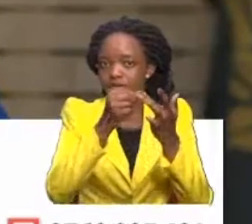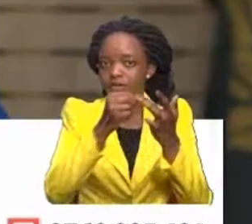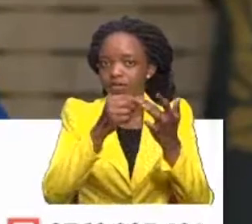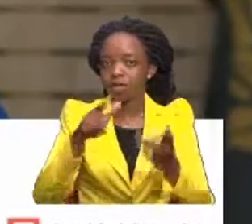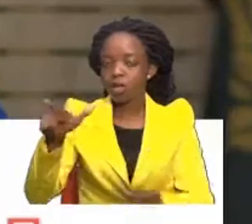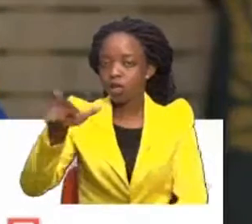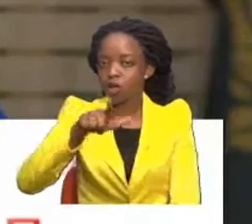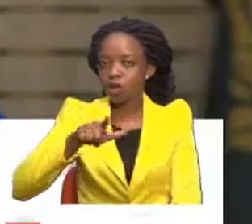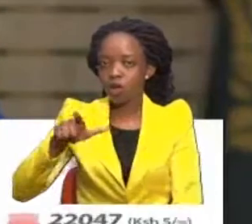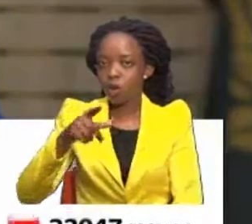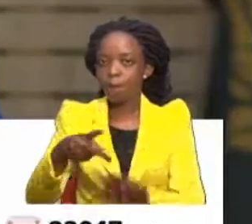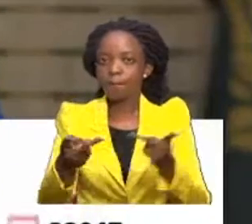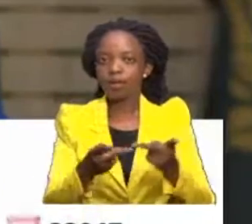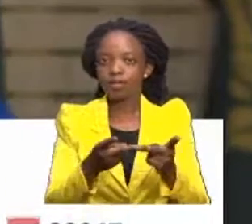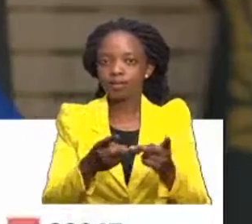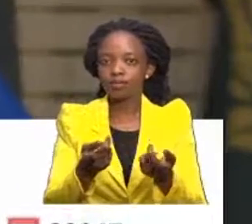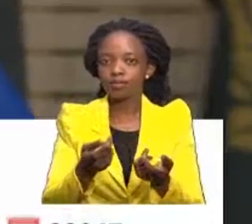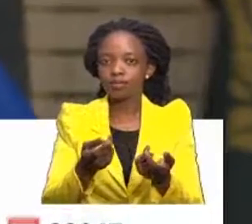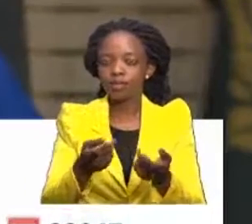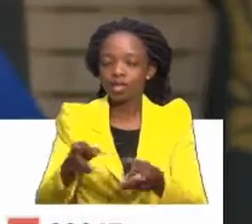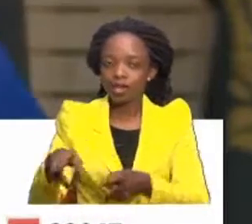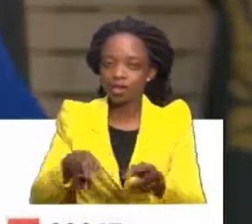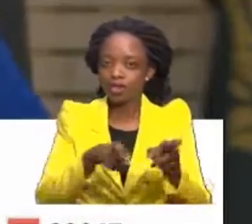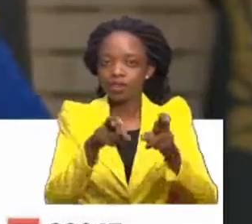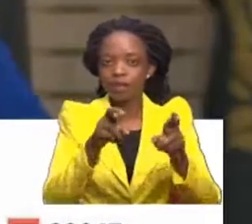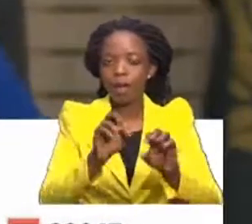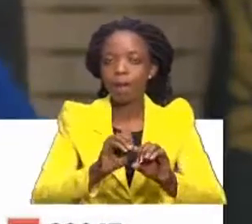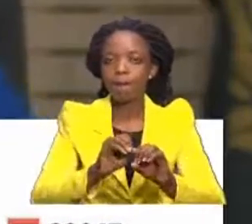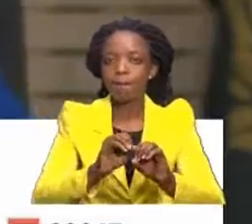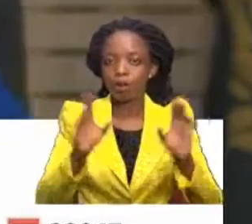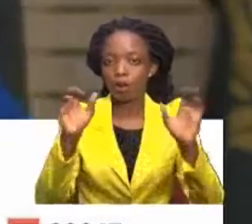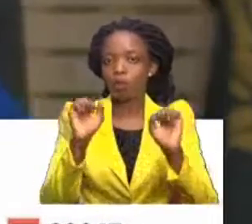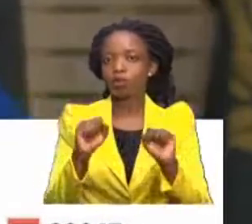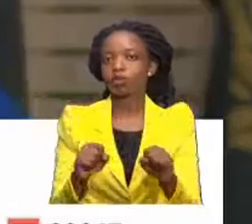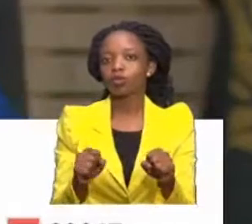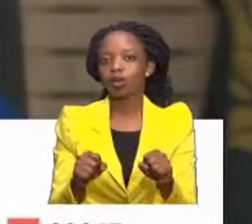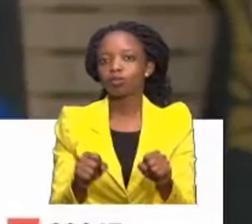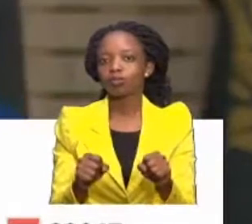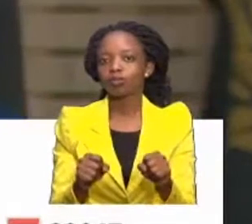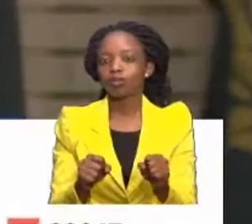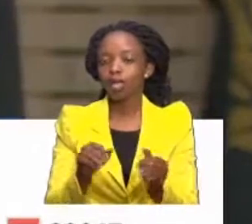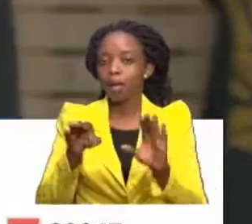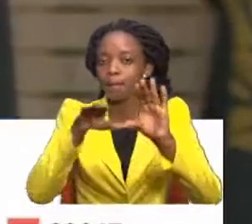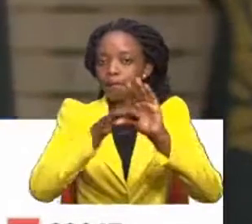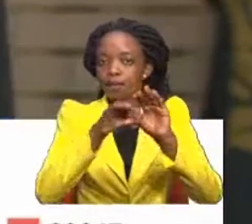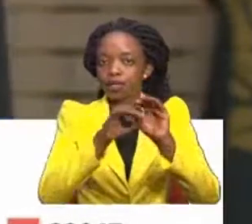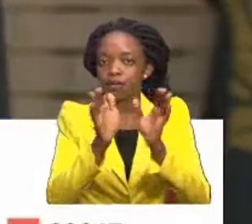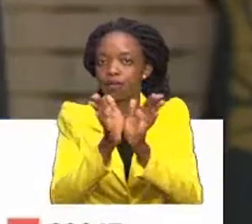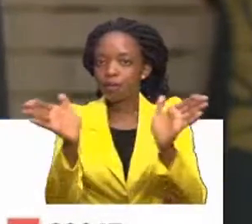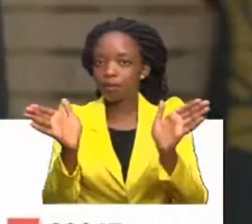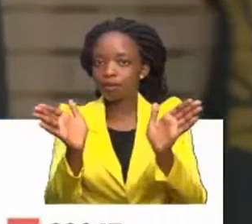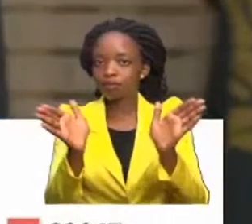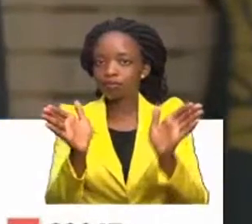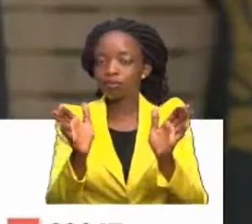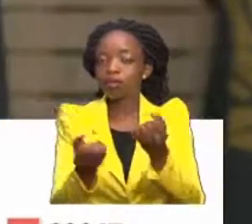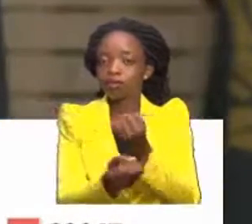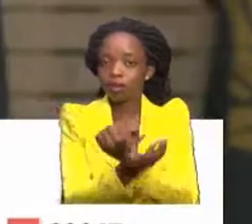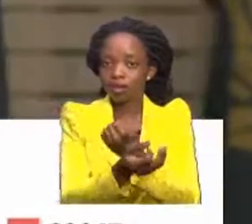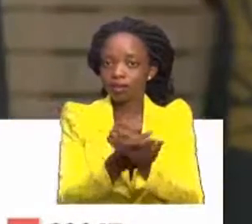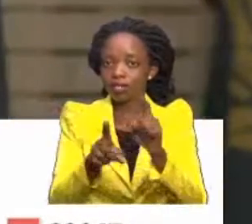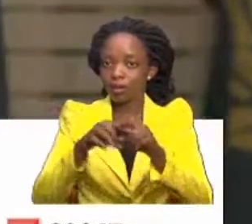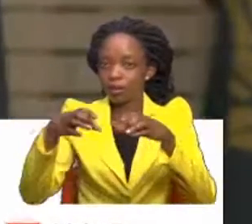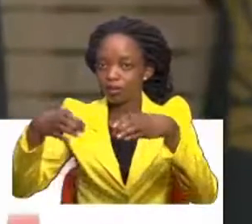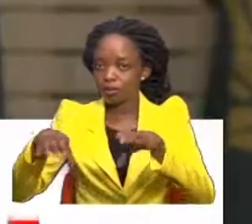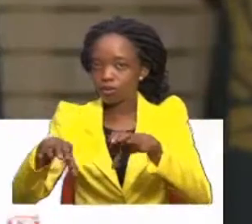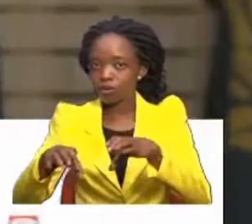low-lying areas, as rivers and streams burst their banks. Members of the public and motorists are advised against crossing